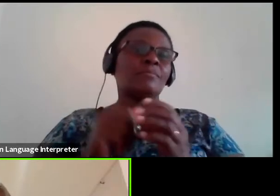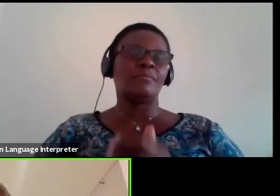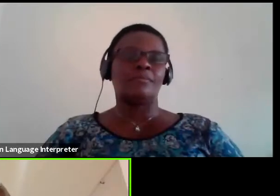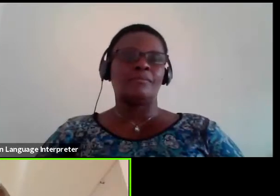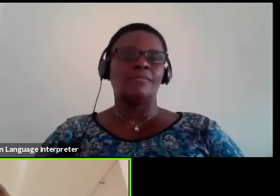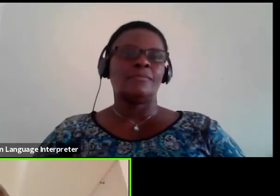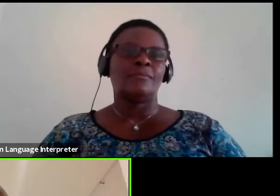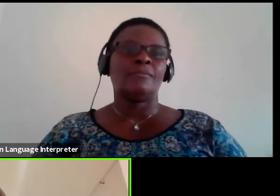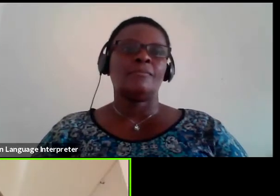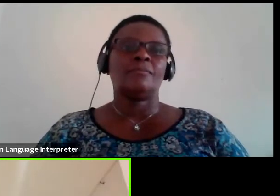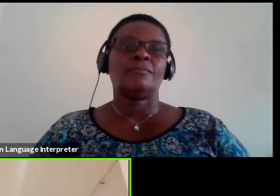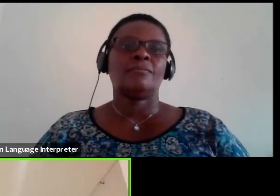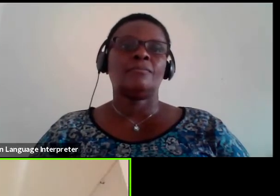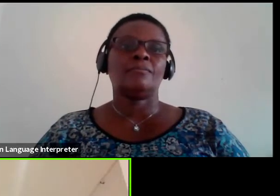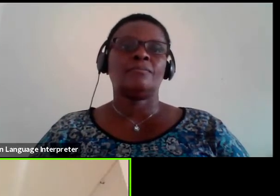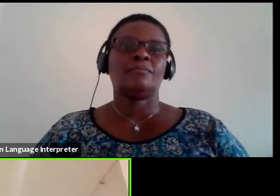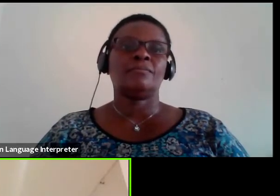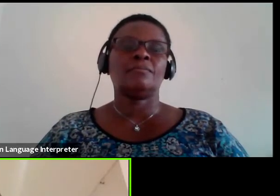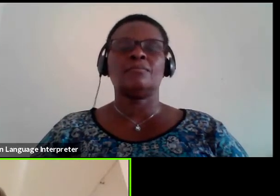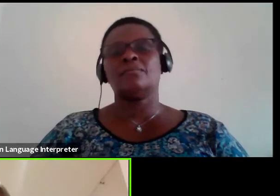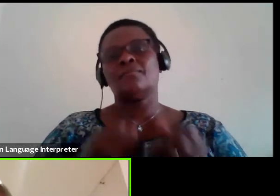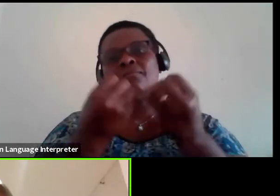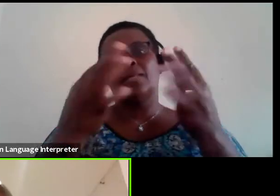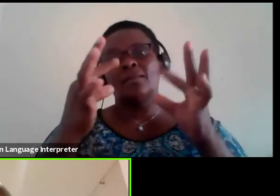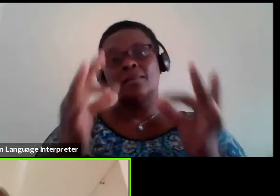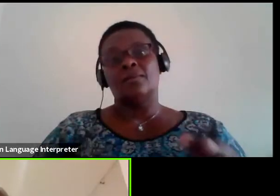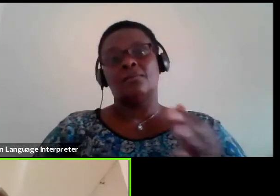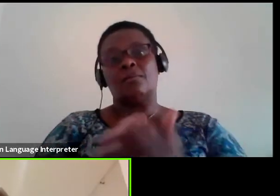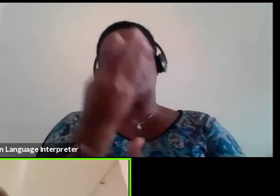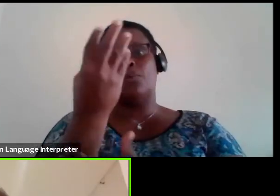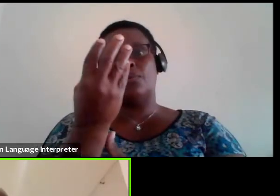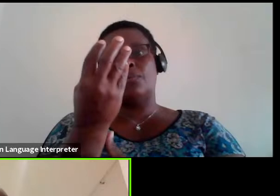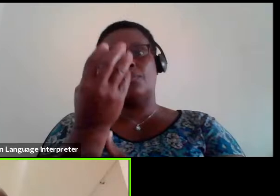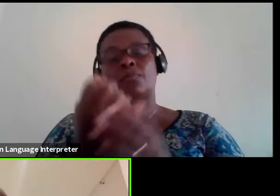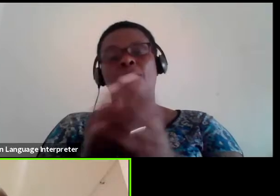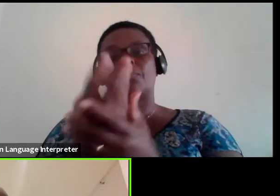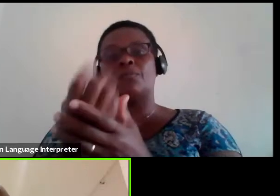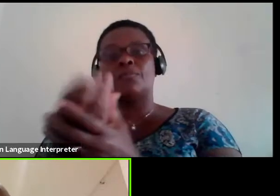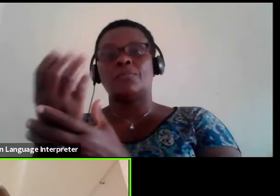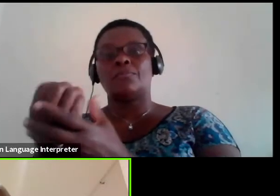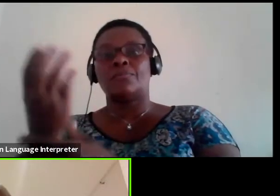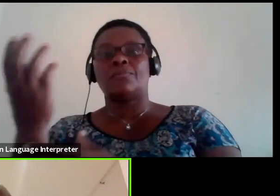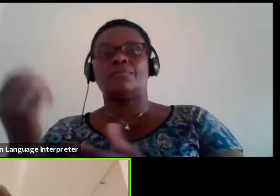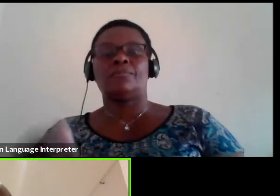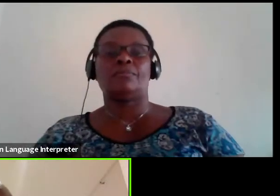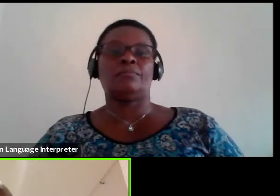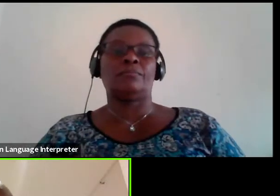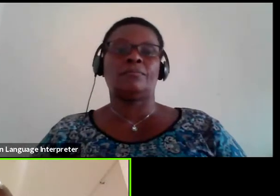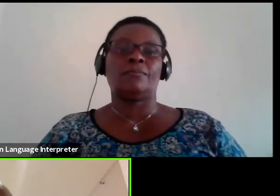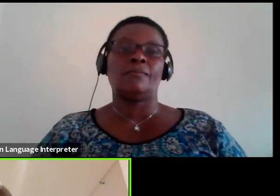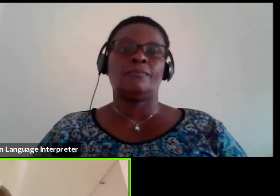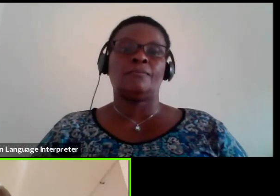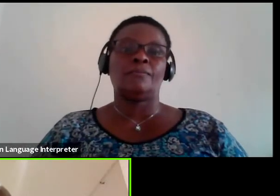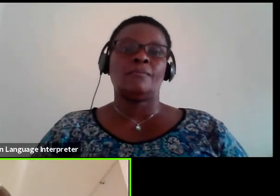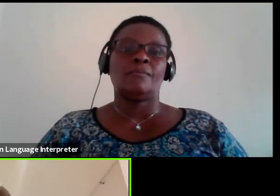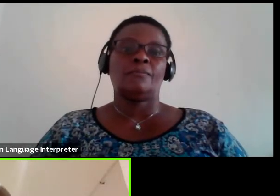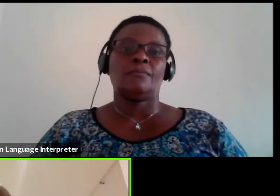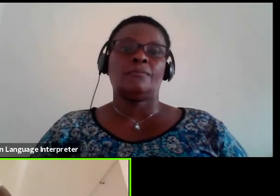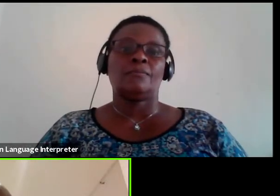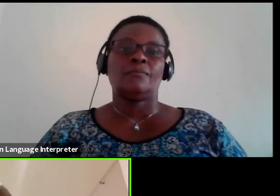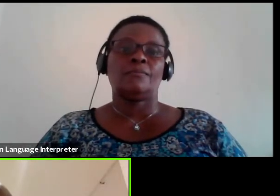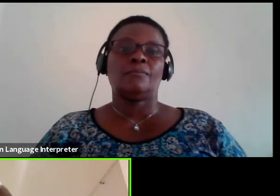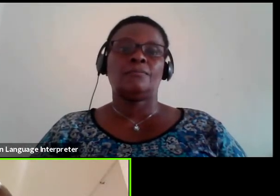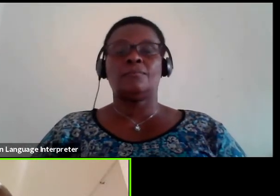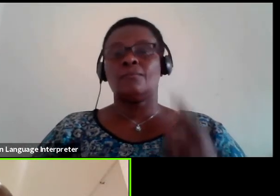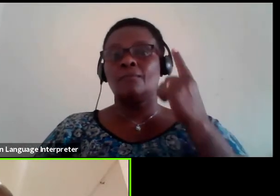So a number of things have emerged in terms of what are the things that are driving or enabling state surveillance. One